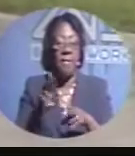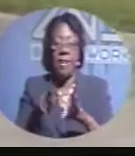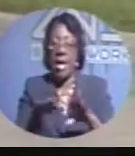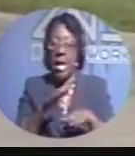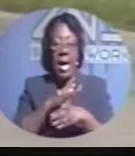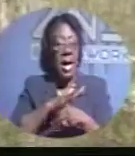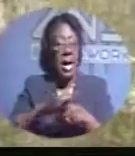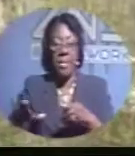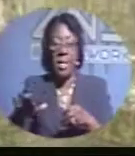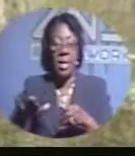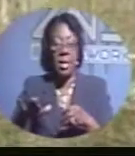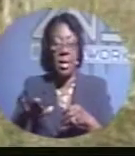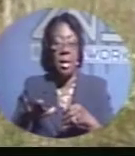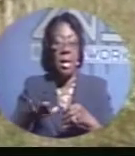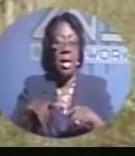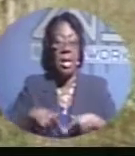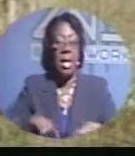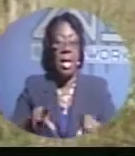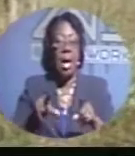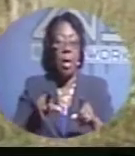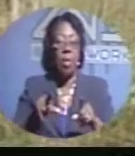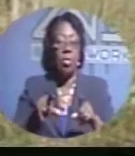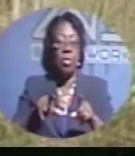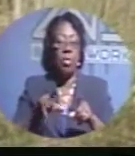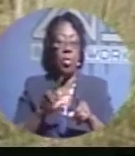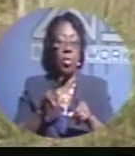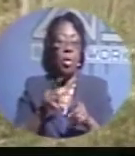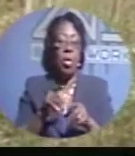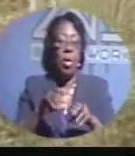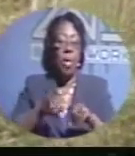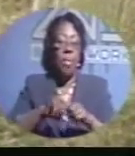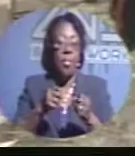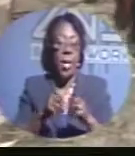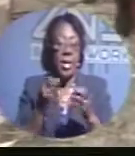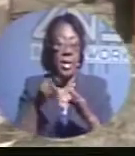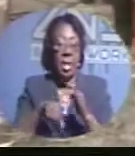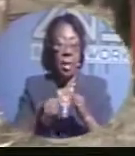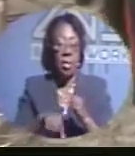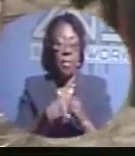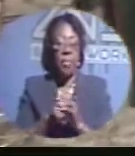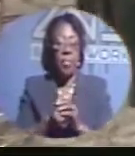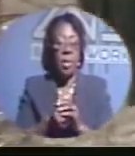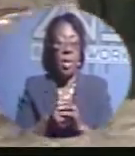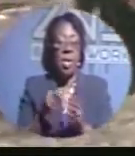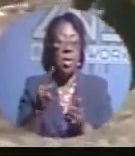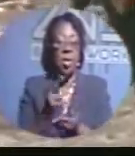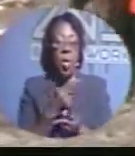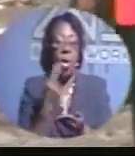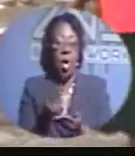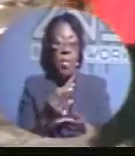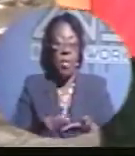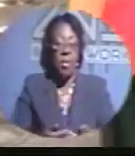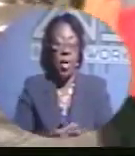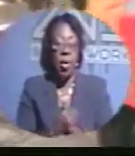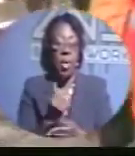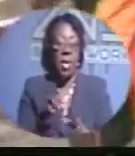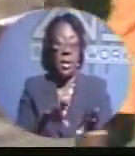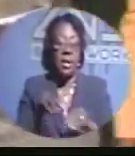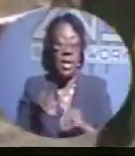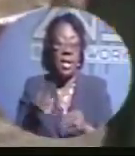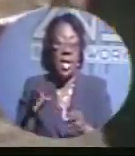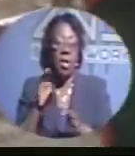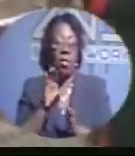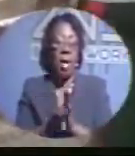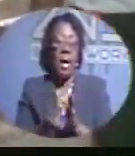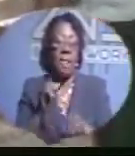of disrepair. Inspector Henry Rolls says the bold initiative undertaken by Urban Renewal has helped to take their crime-fighting efforts to